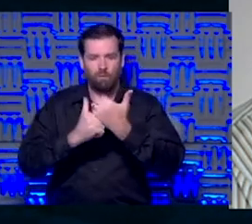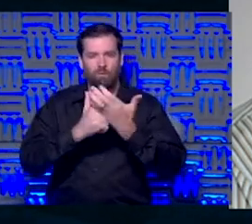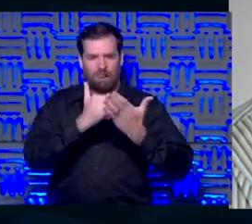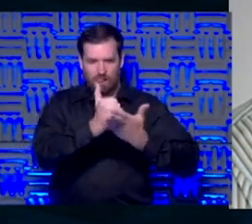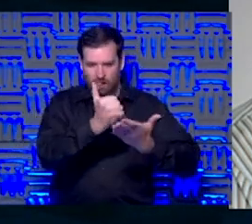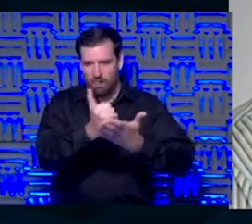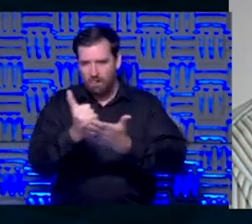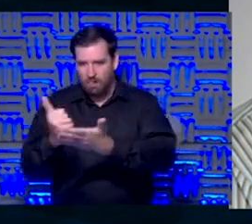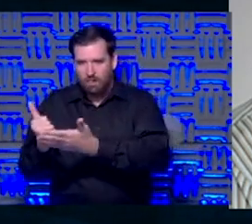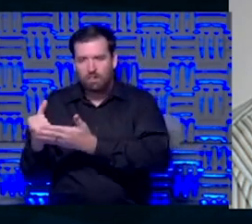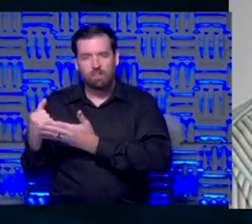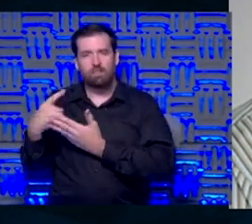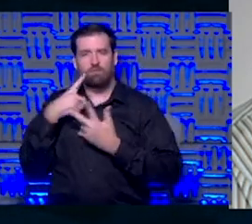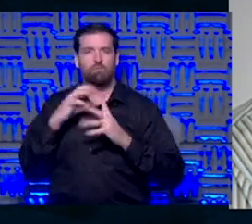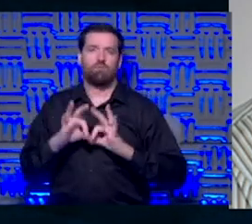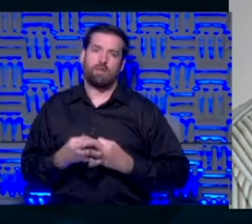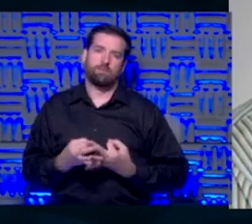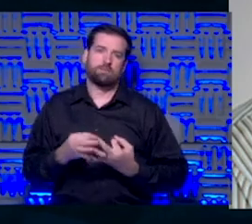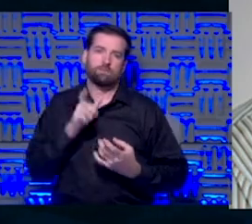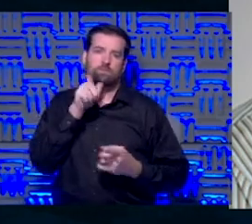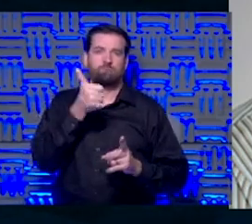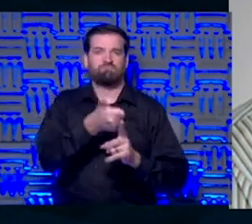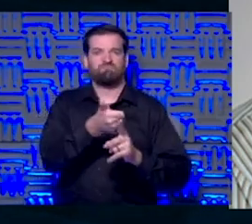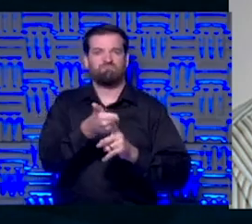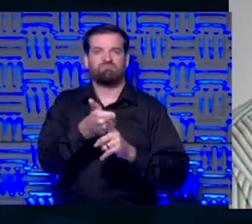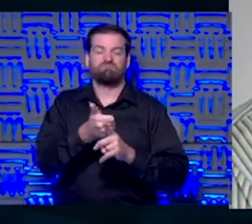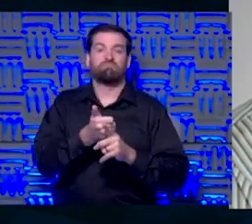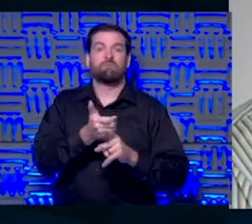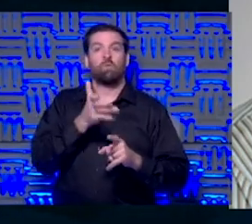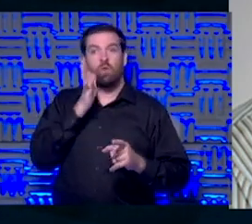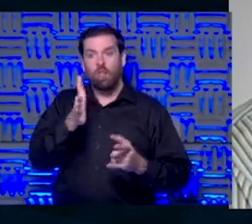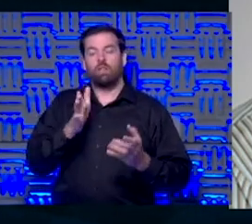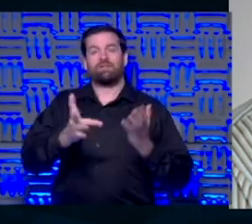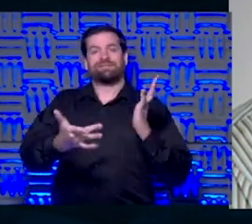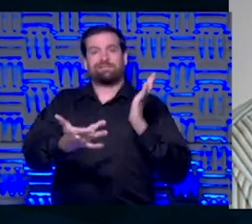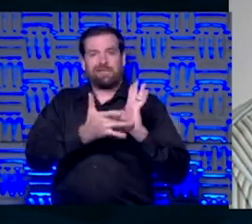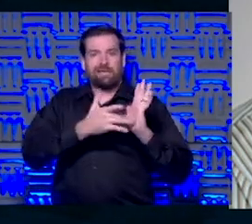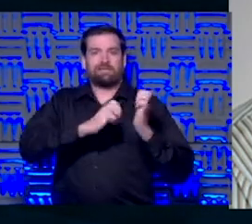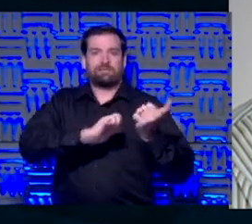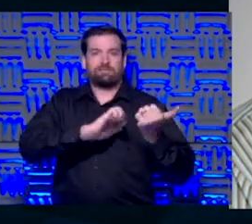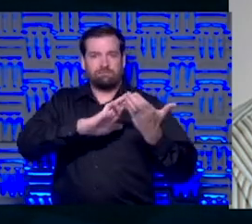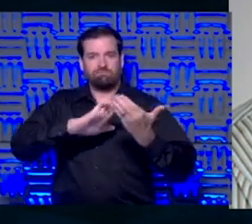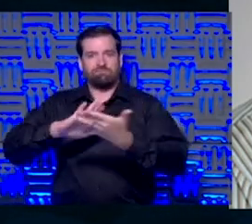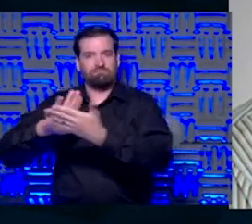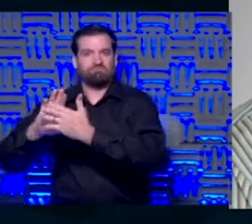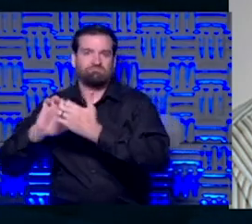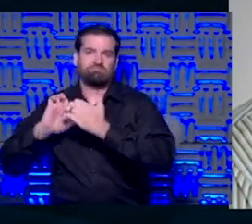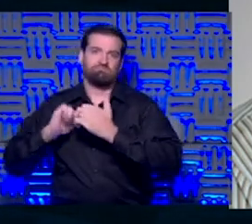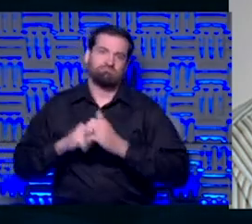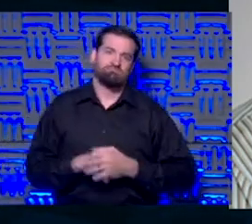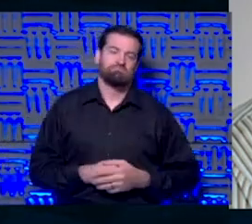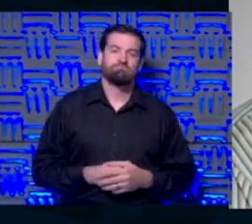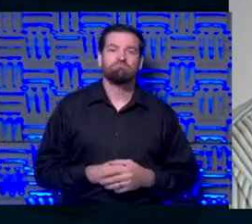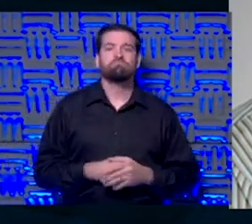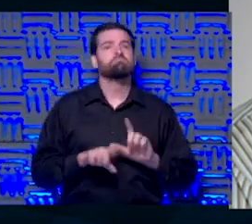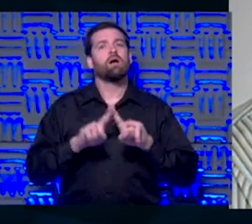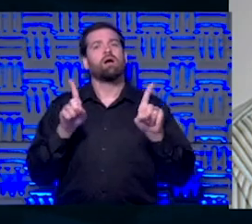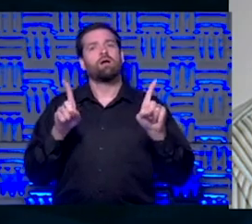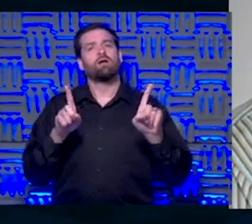mechanisms they can to help families that are going to face technological issues. But I think there'll